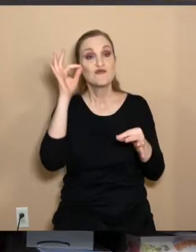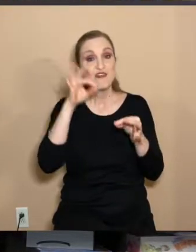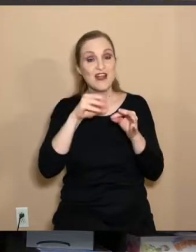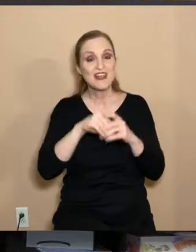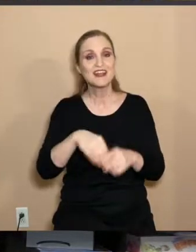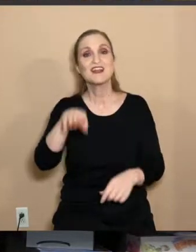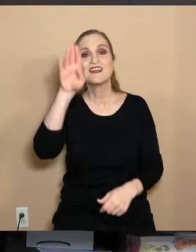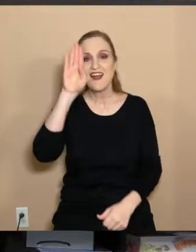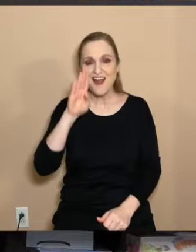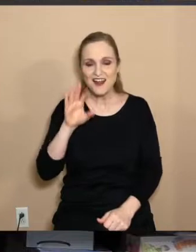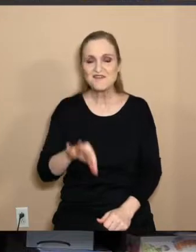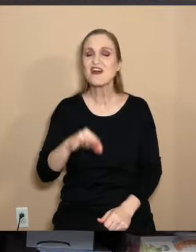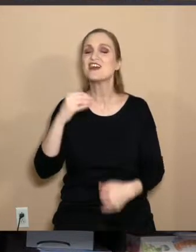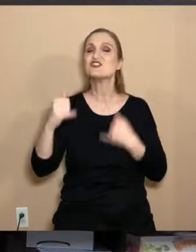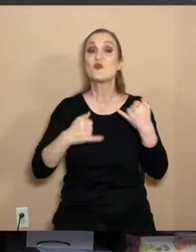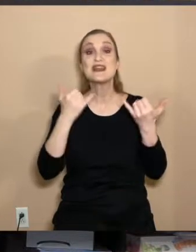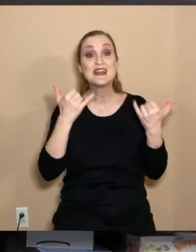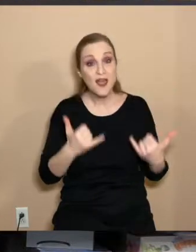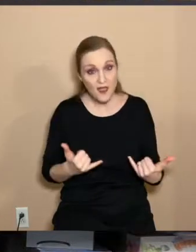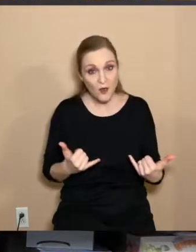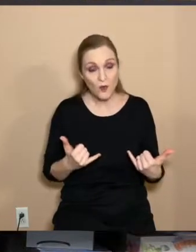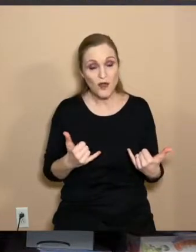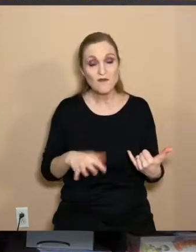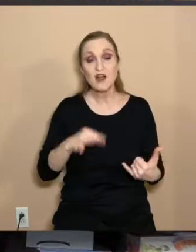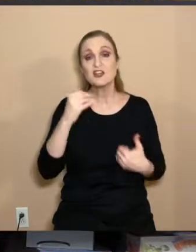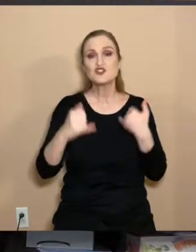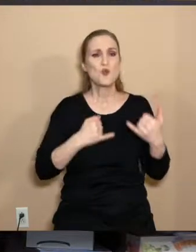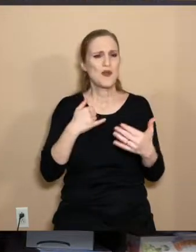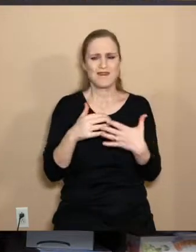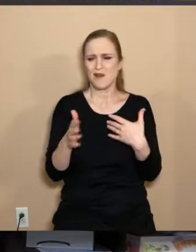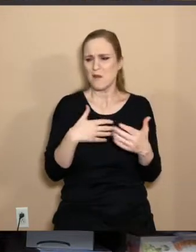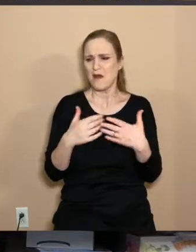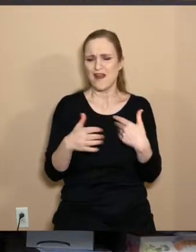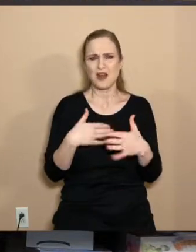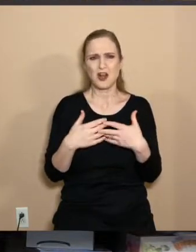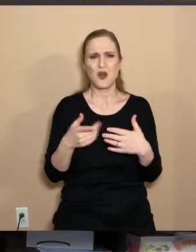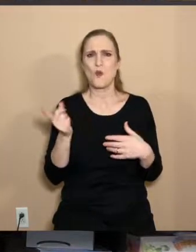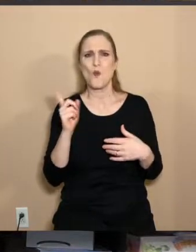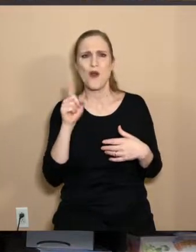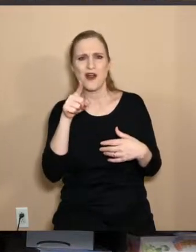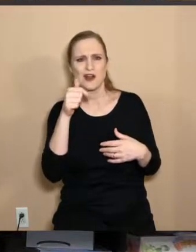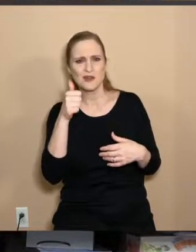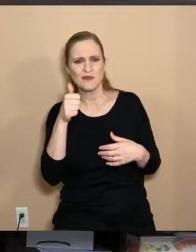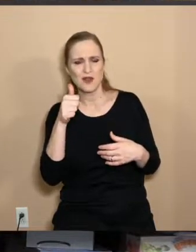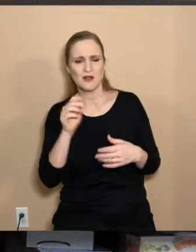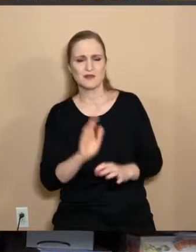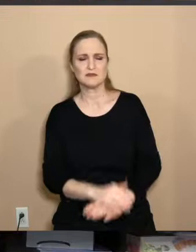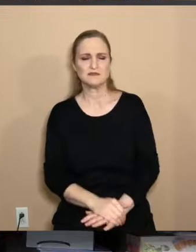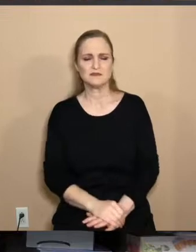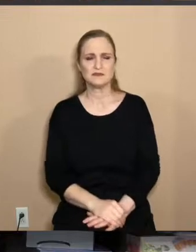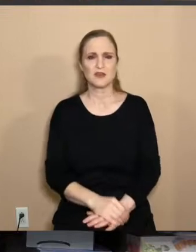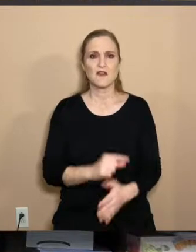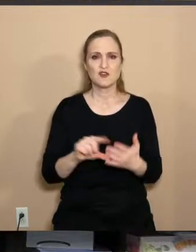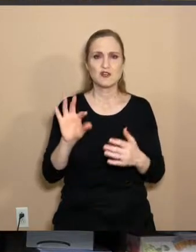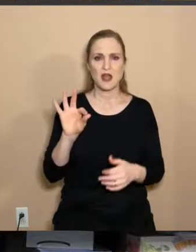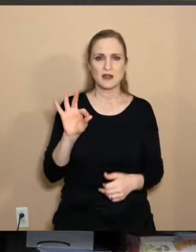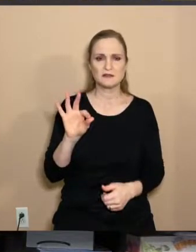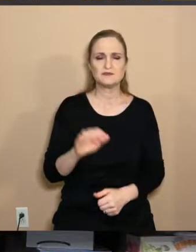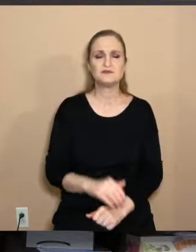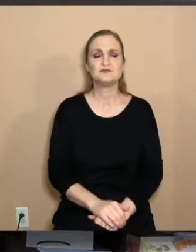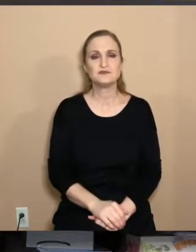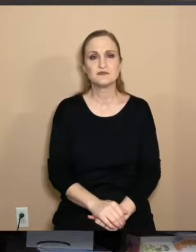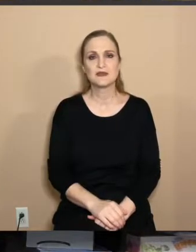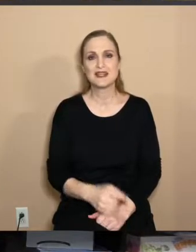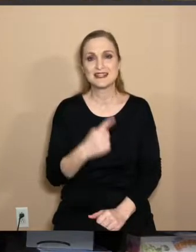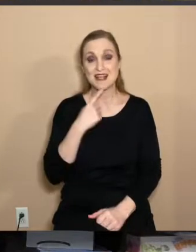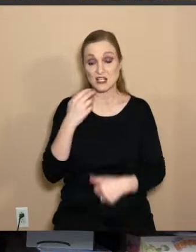God and find joy now. Find joy no matter where you are. Go down to verse 9.